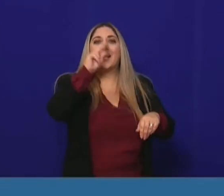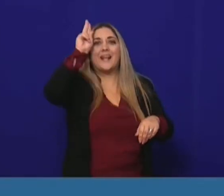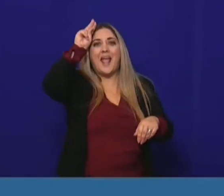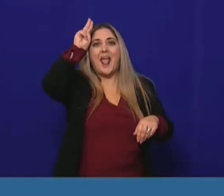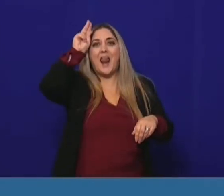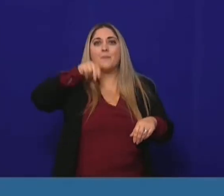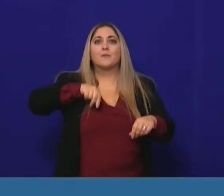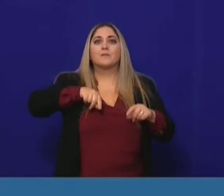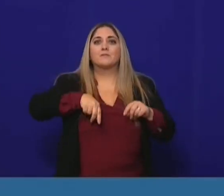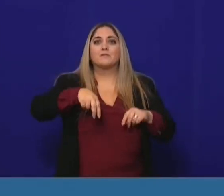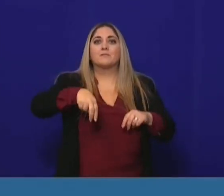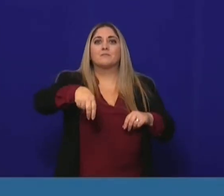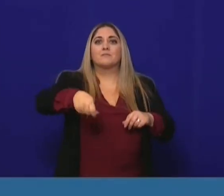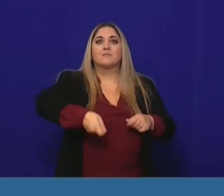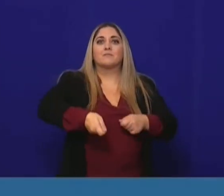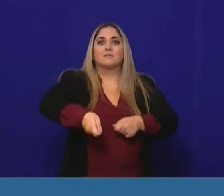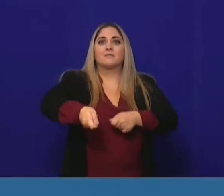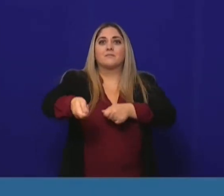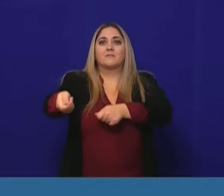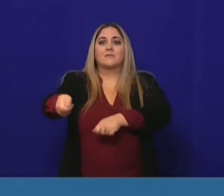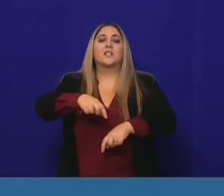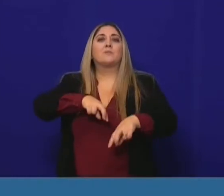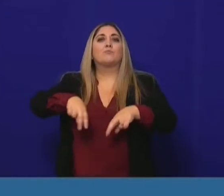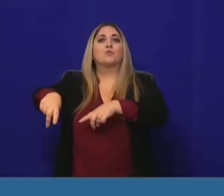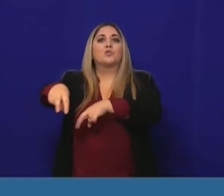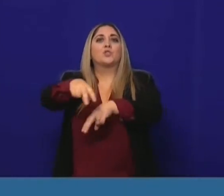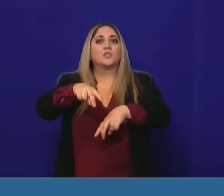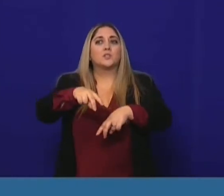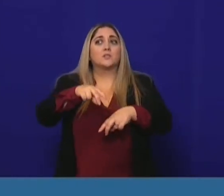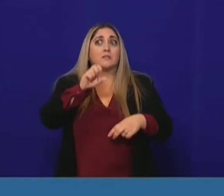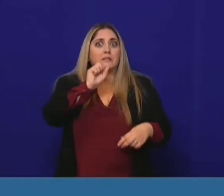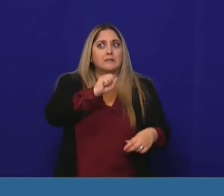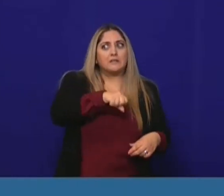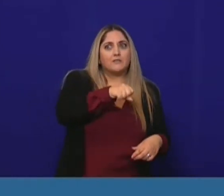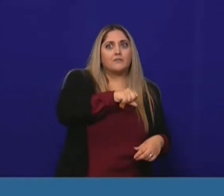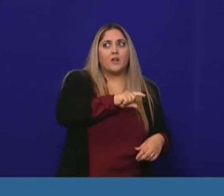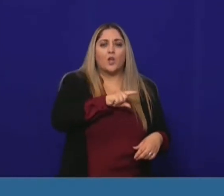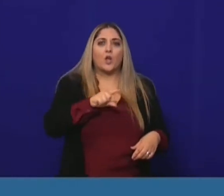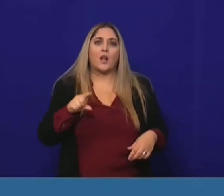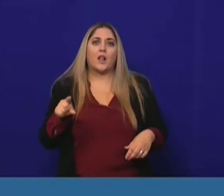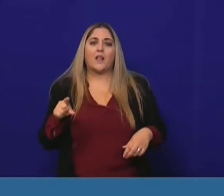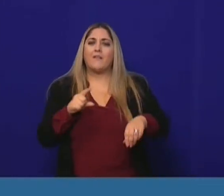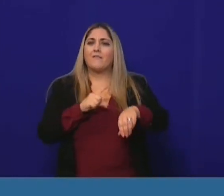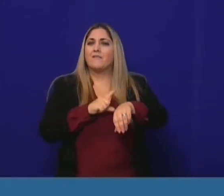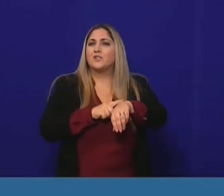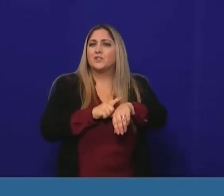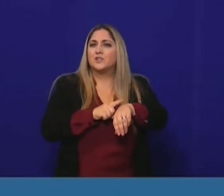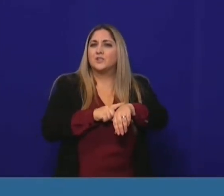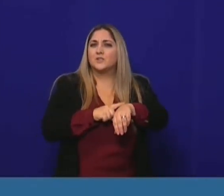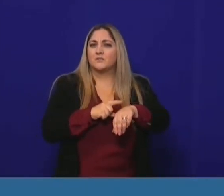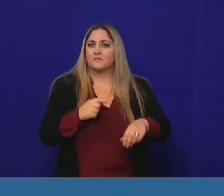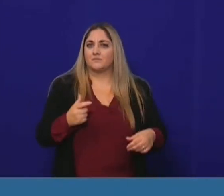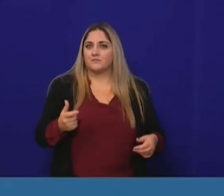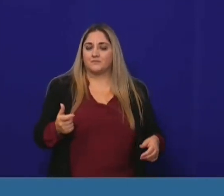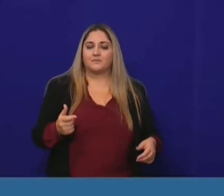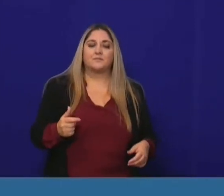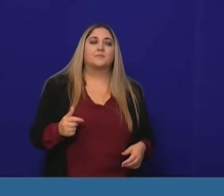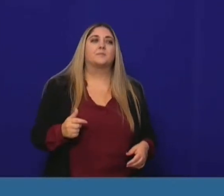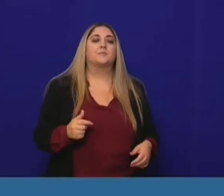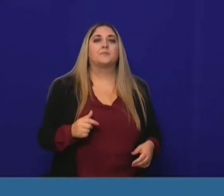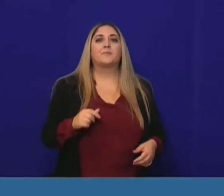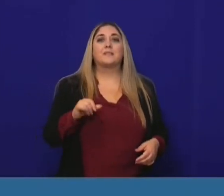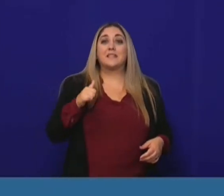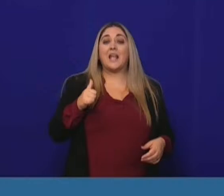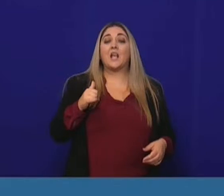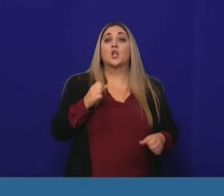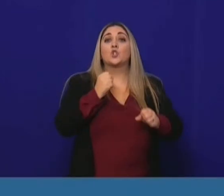bil-kelb tagħhom għal mixja qasira, hemm xi arranġamenti partikolari, forsi ta' xi ħinijiet partikolari. Dwar dawk li għandhom l-irtsiet